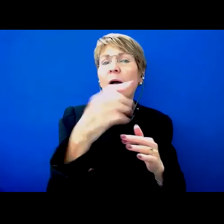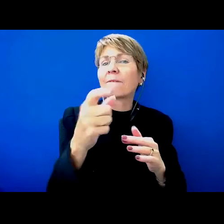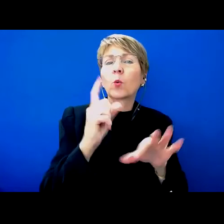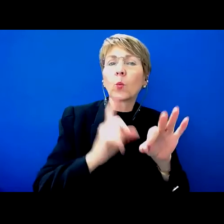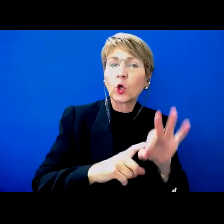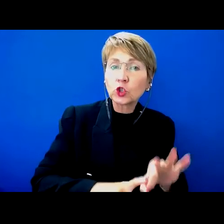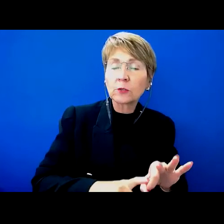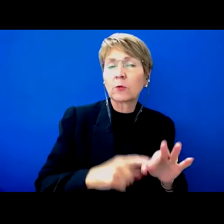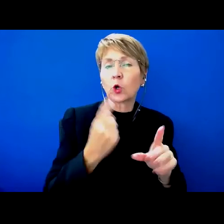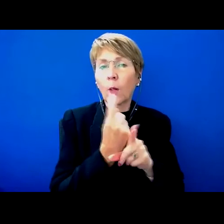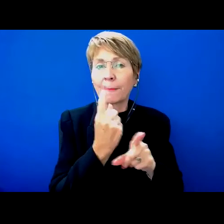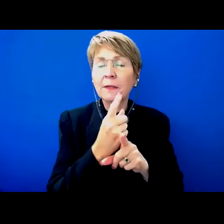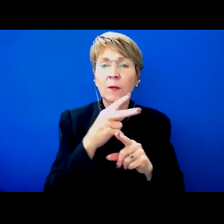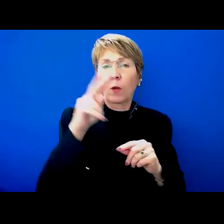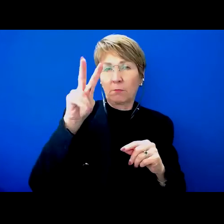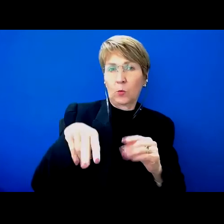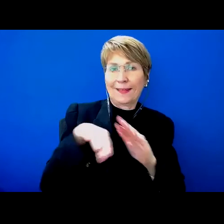Sandra will do her best to get to them.